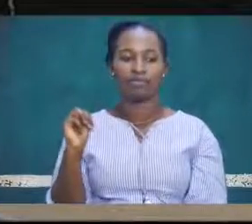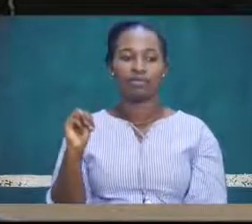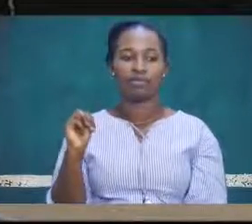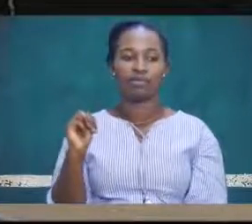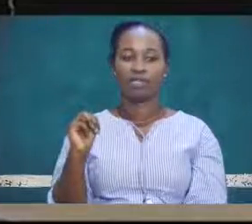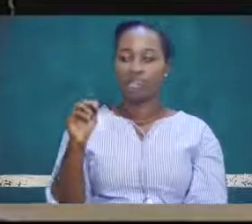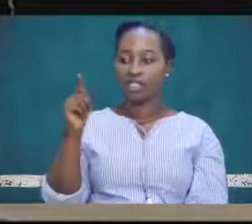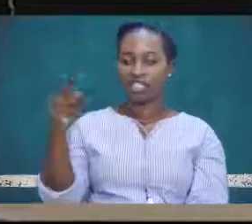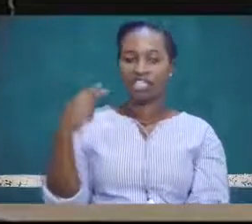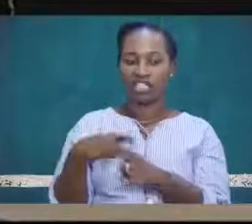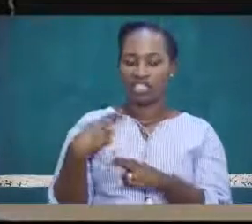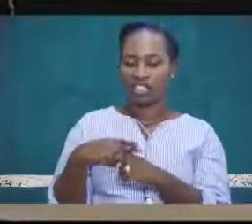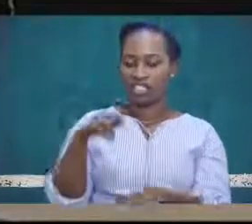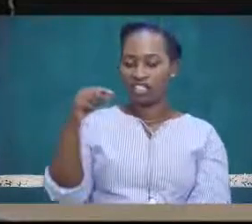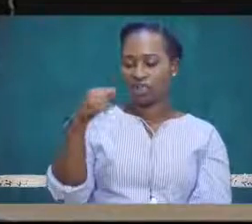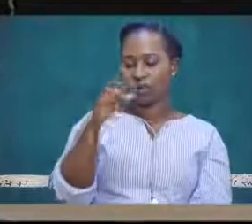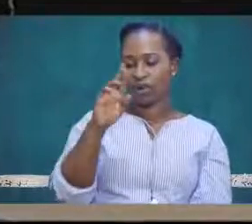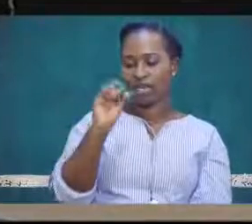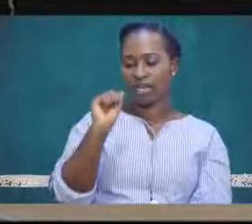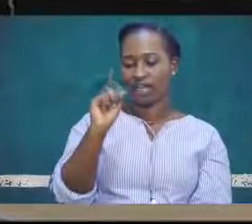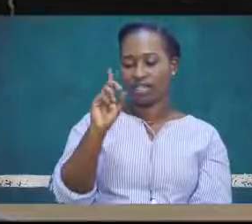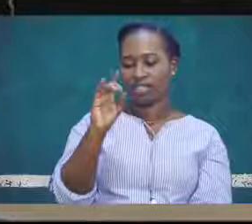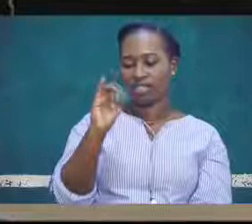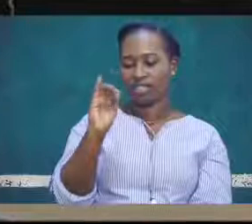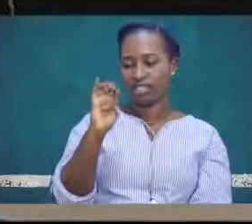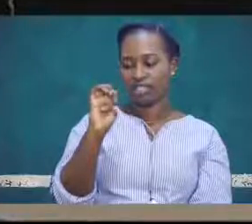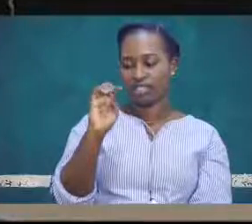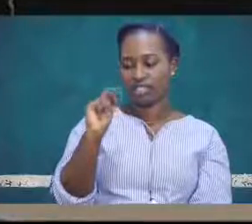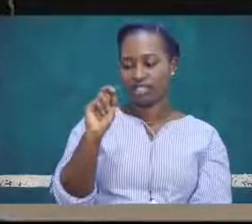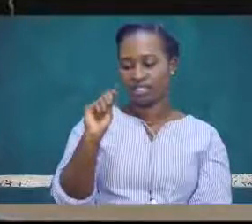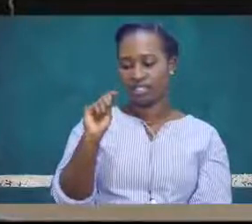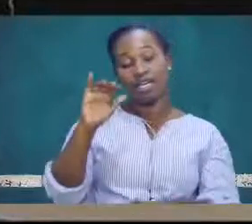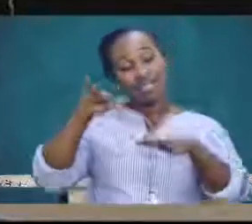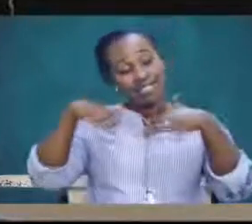is the gradient or slope, the slope of the graph.